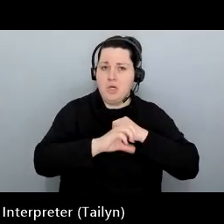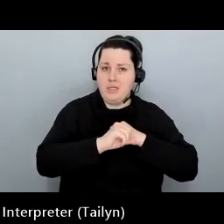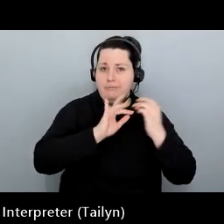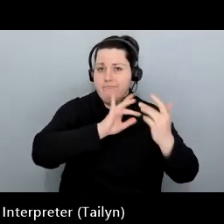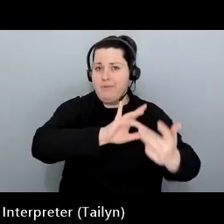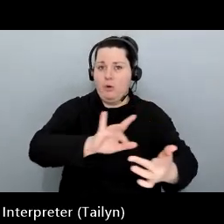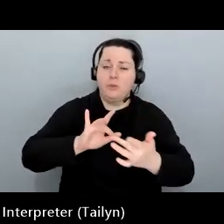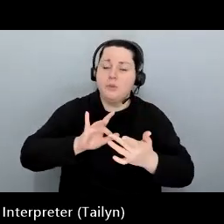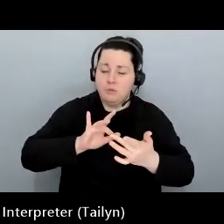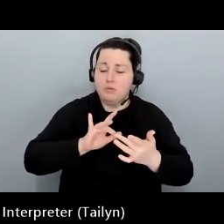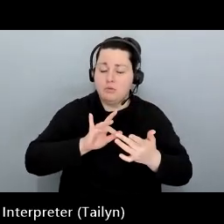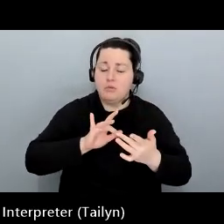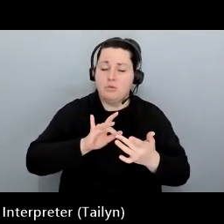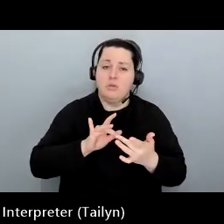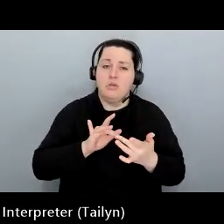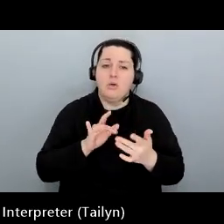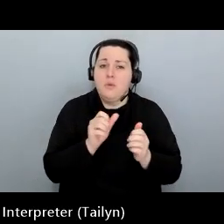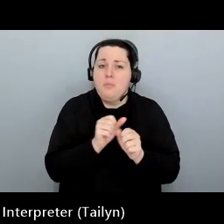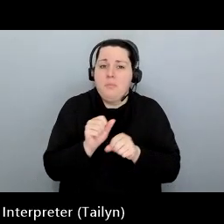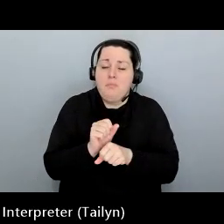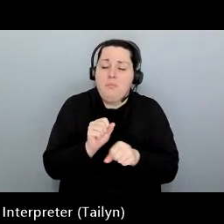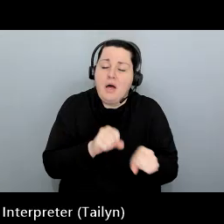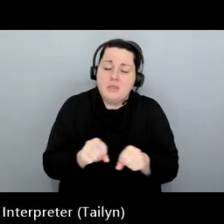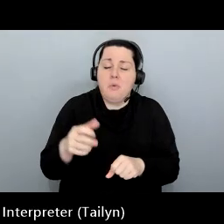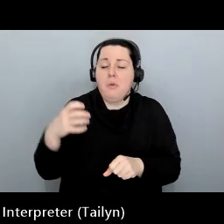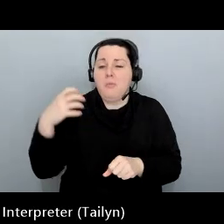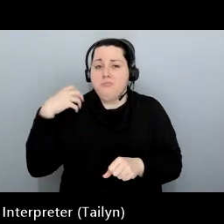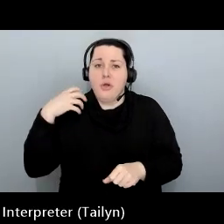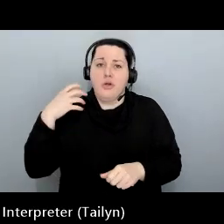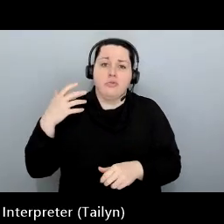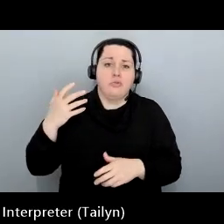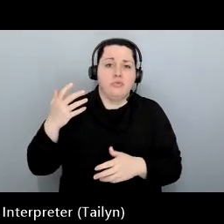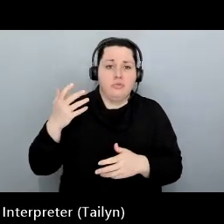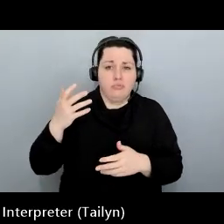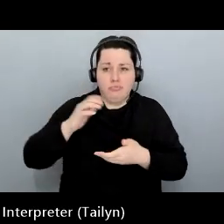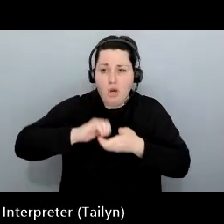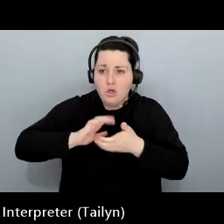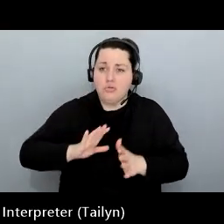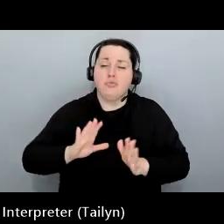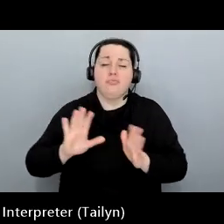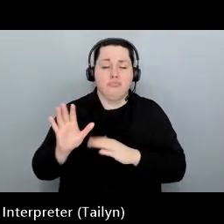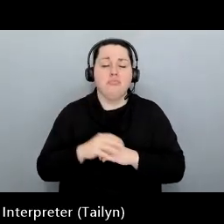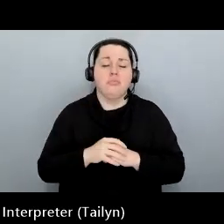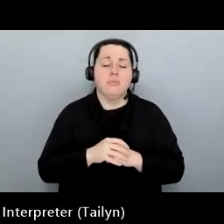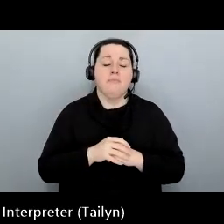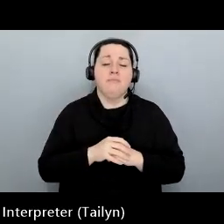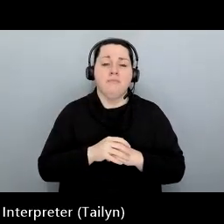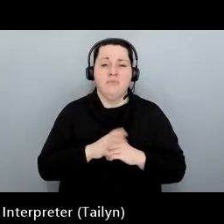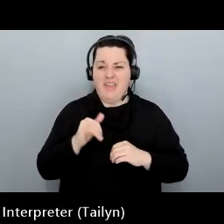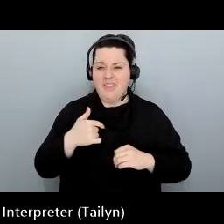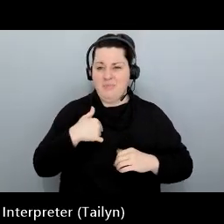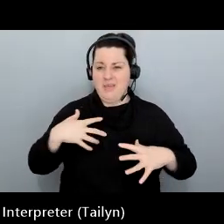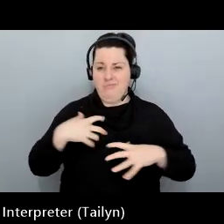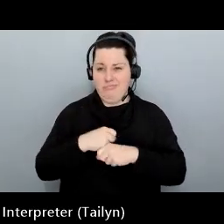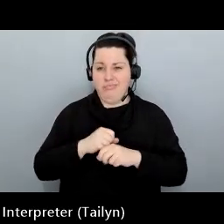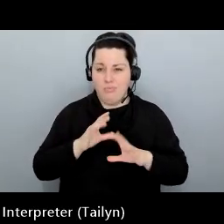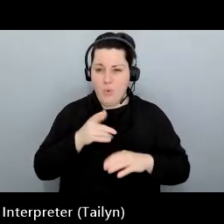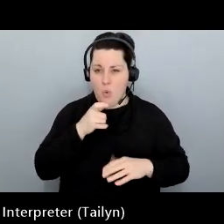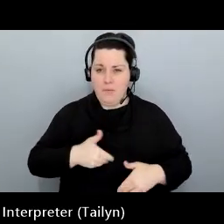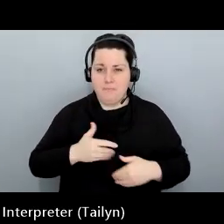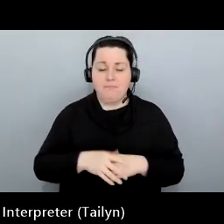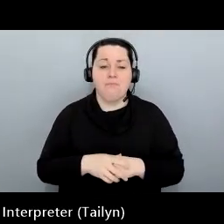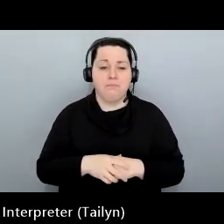with potential employers, current employers, and partnerships here. So that's me in a nutshell. And actually, before